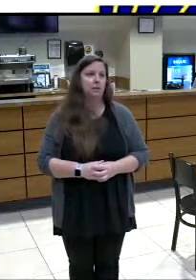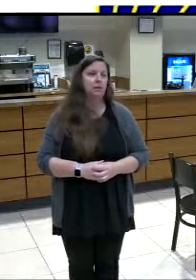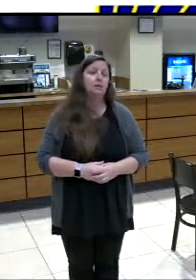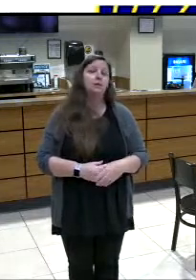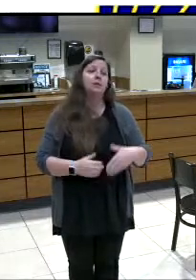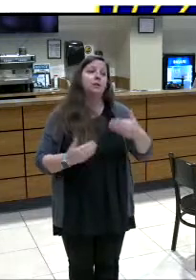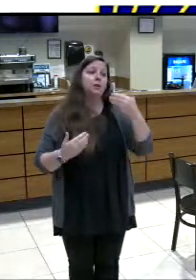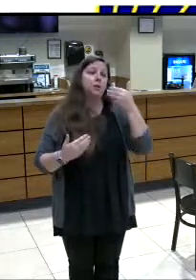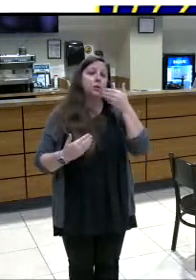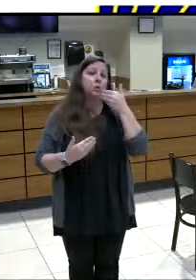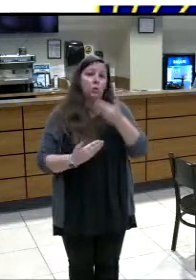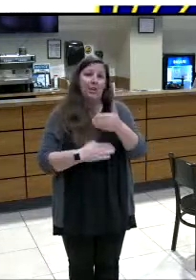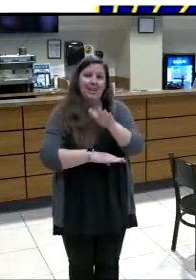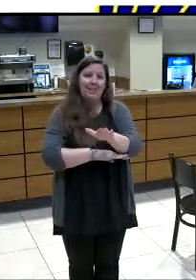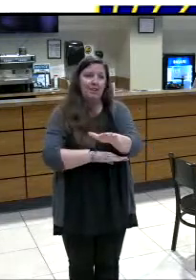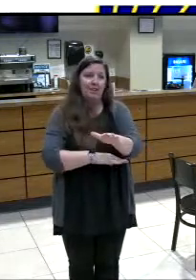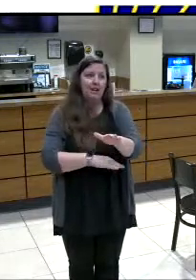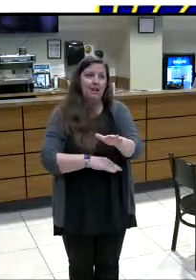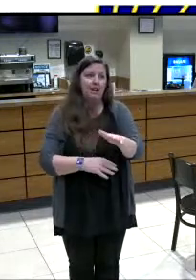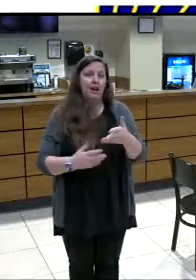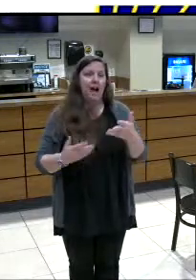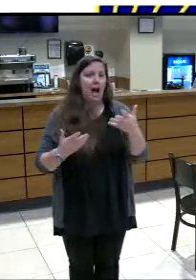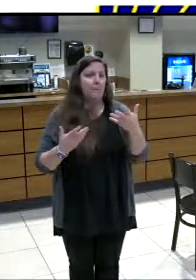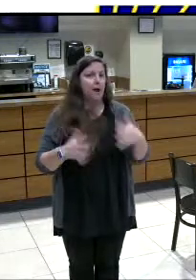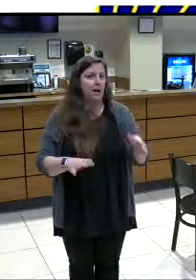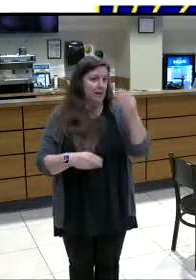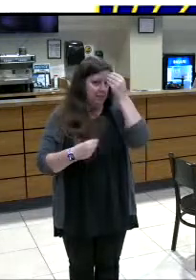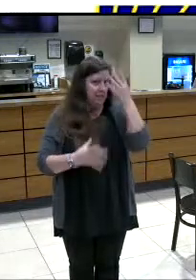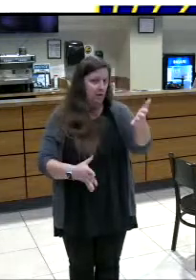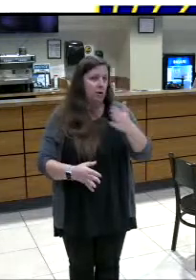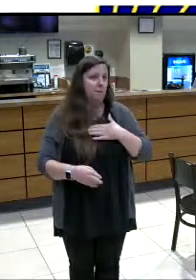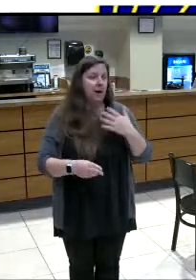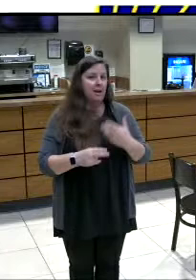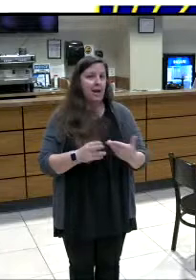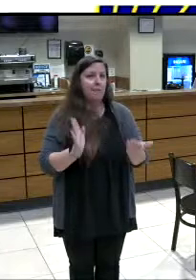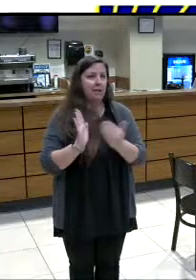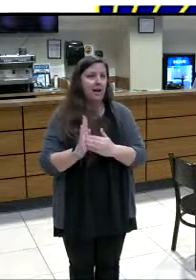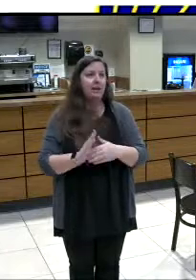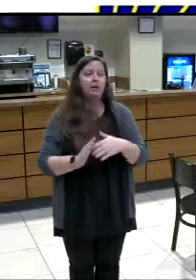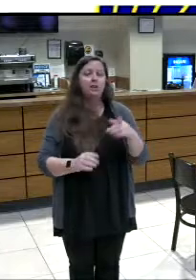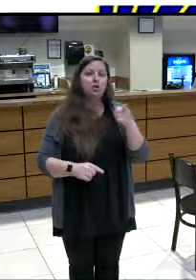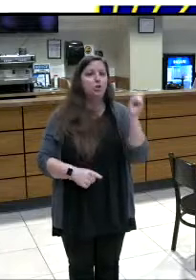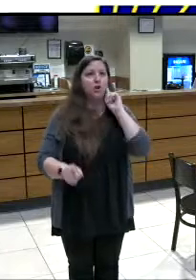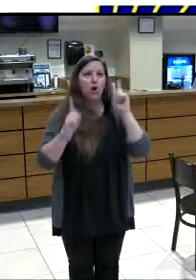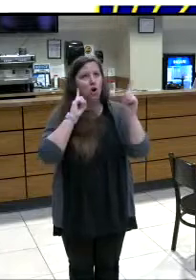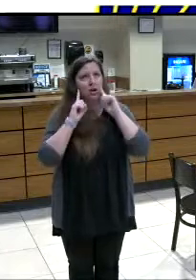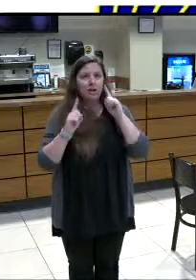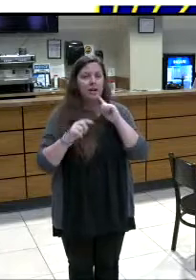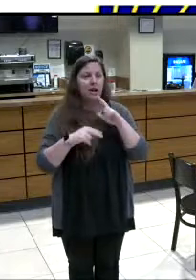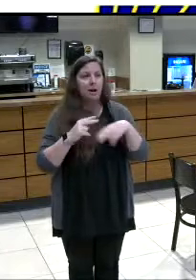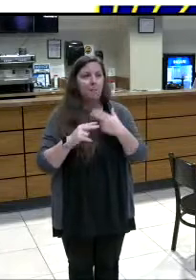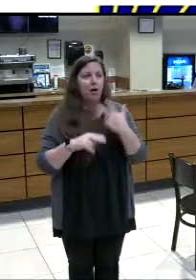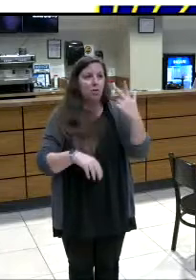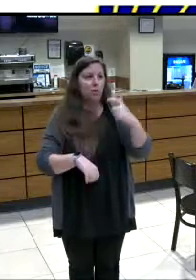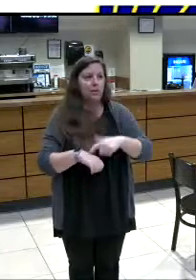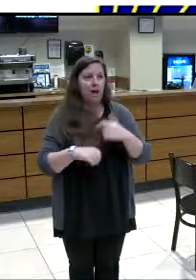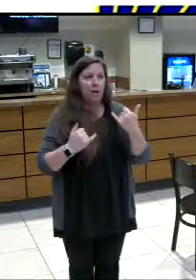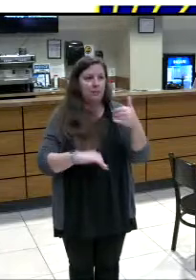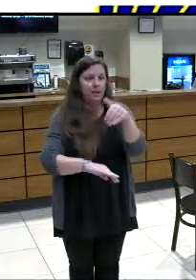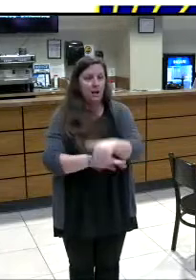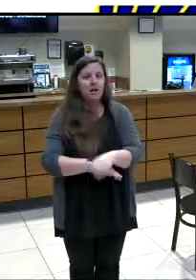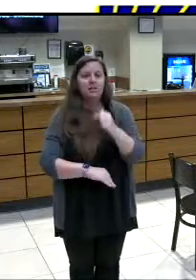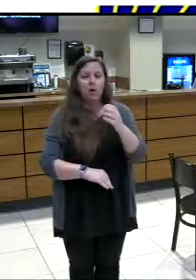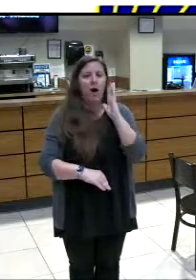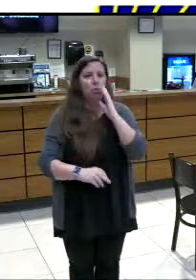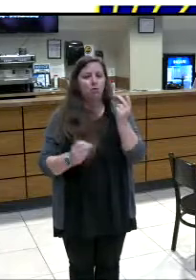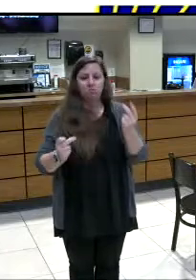Good evening. I won't repeat my name again because I've heard it about 3 times tonight. So I'm going to go ahead and jump right into exactly